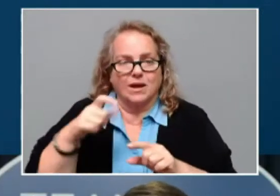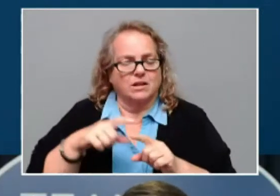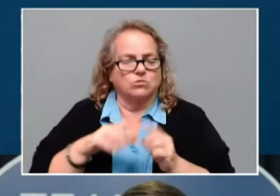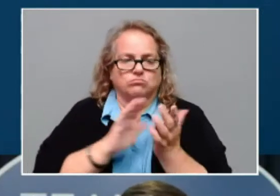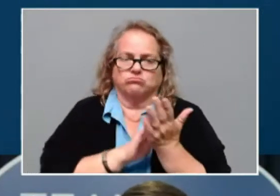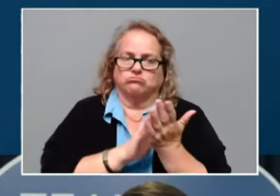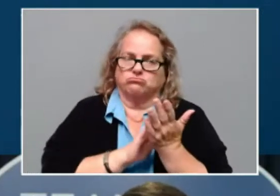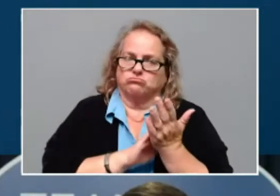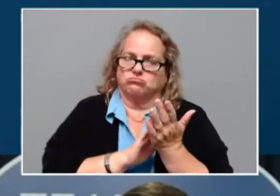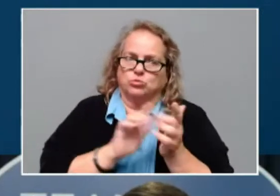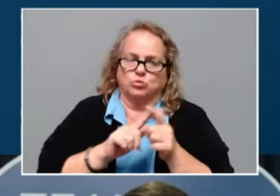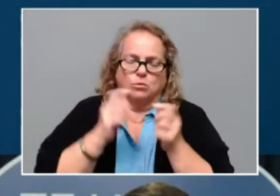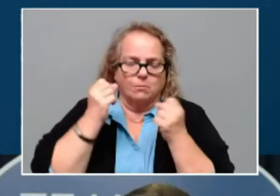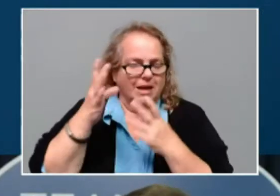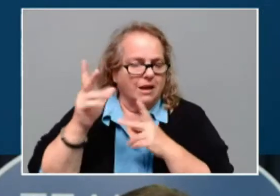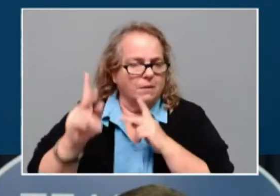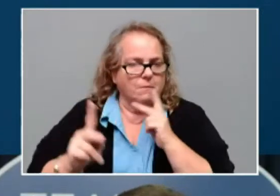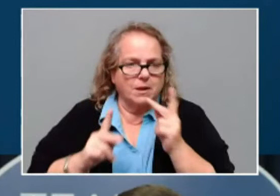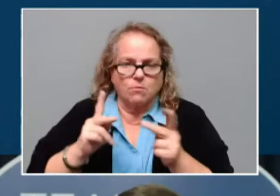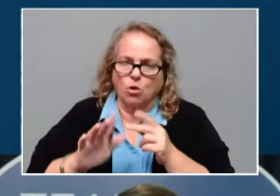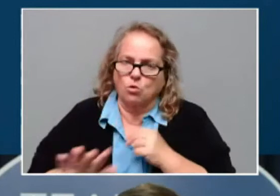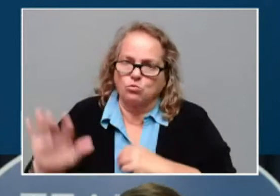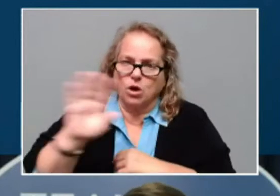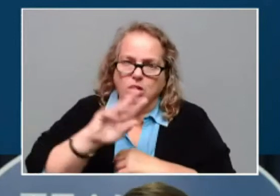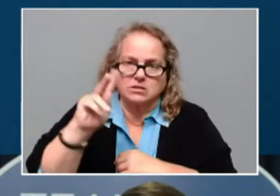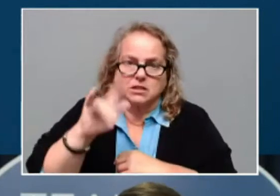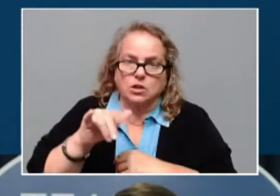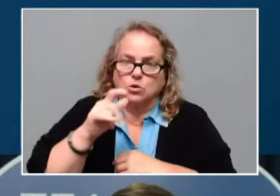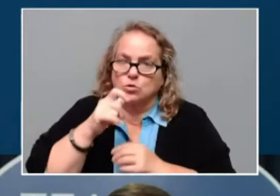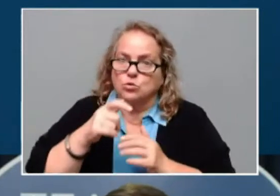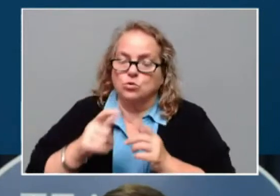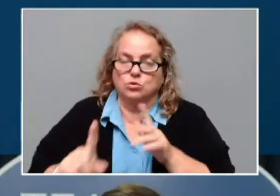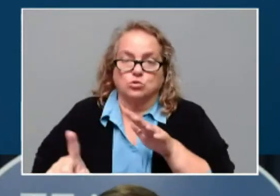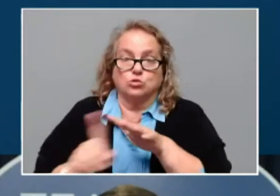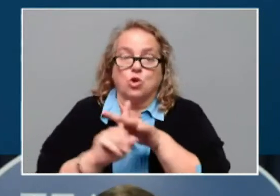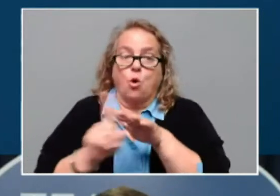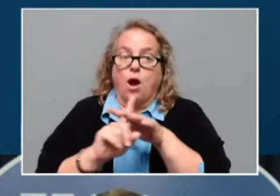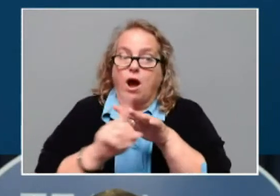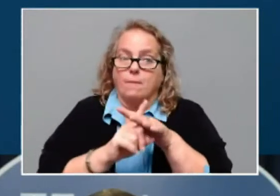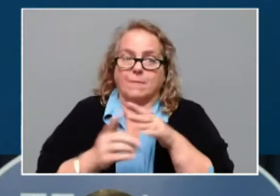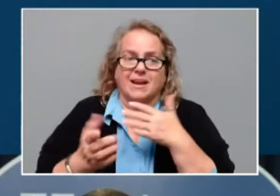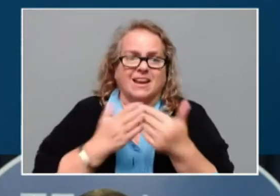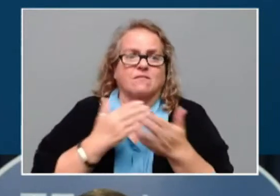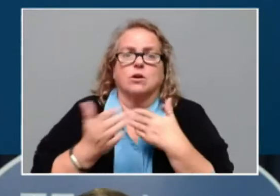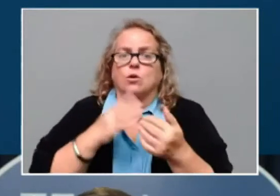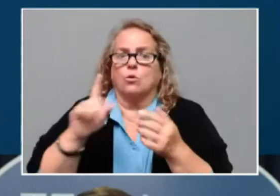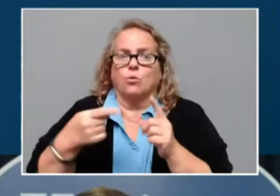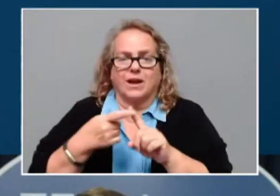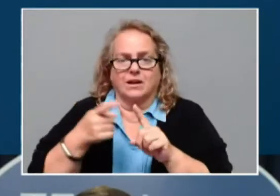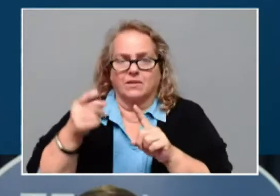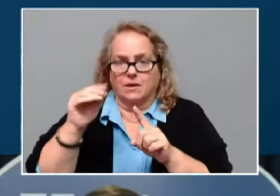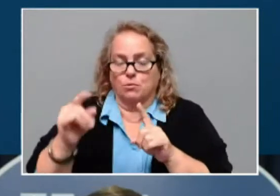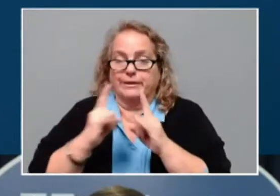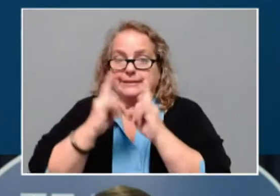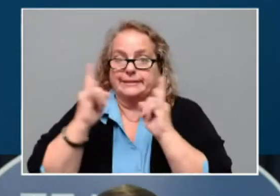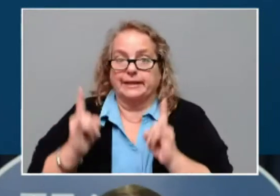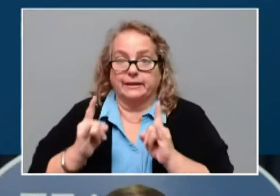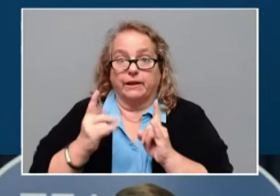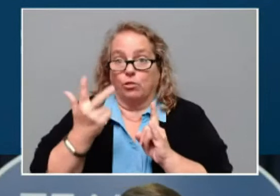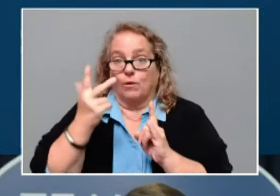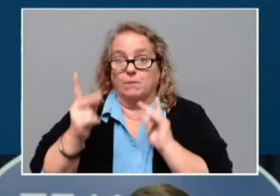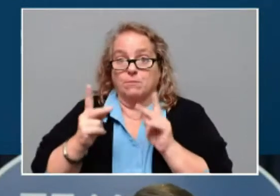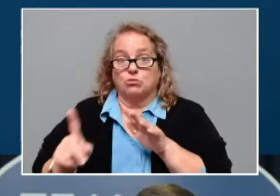folks across Kentucky who are showing up, even when they put up a tent and 3 people show up to get vaccinated. They've